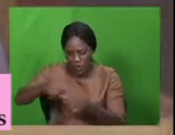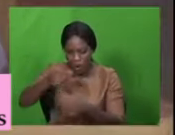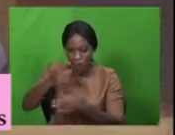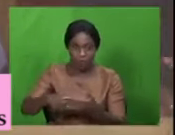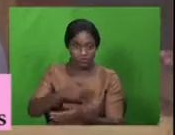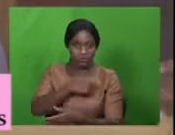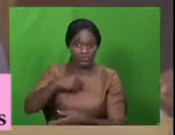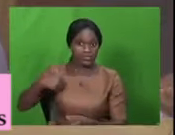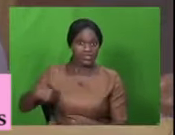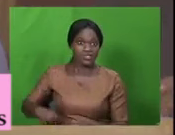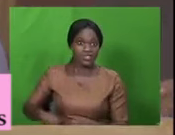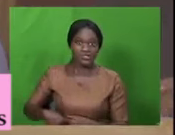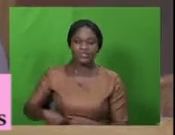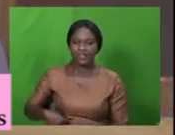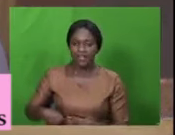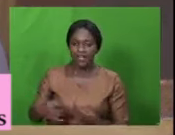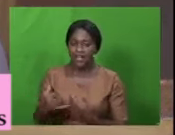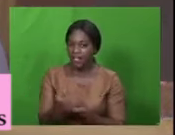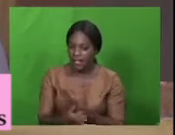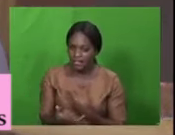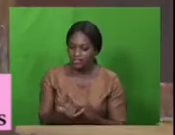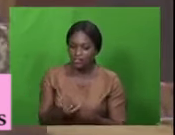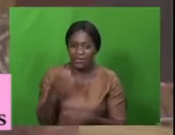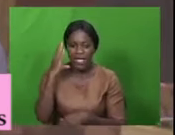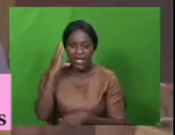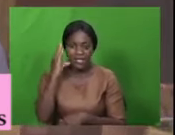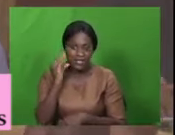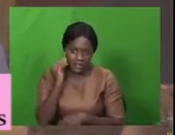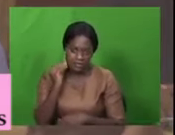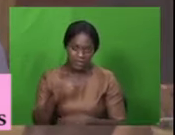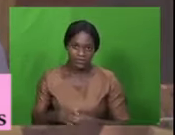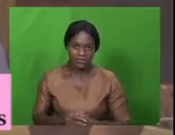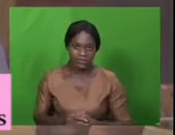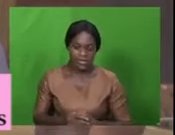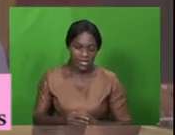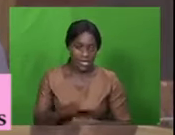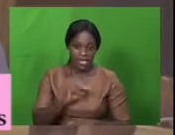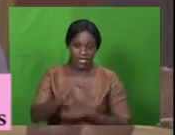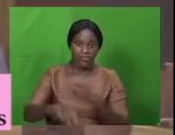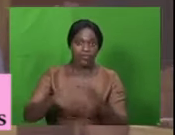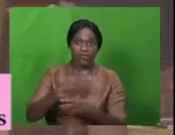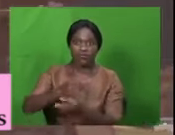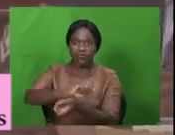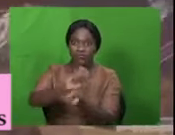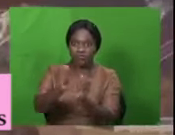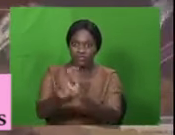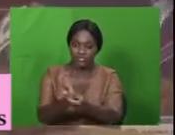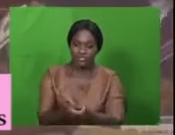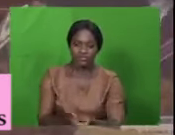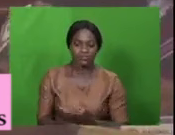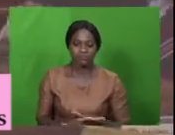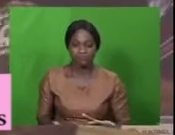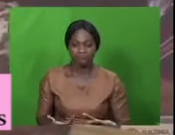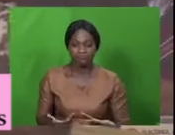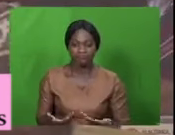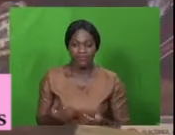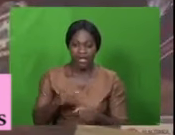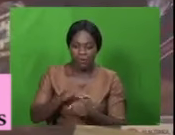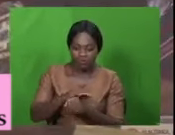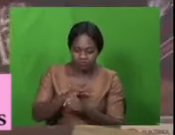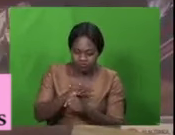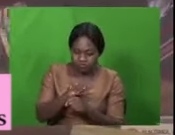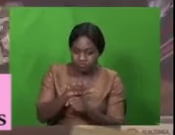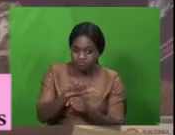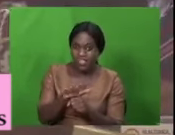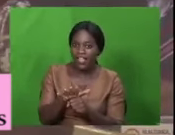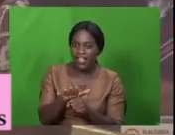with the new virus, our world changed. The virus I refer to arrived in